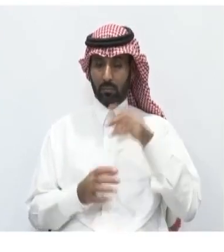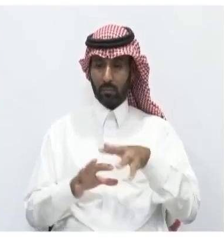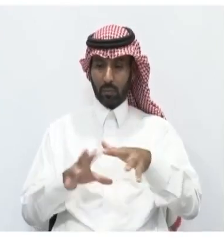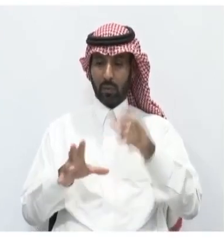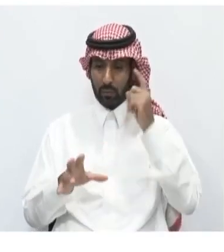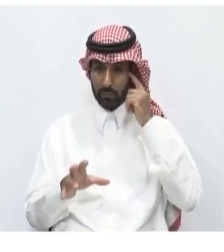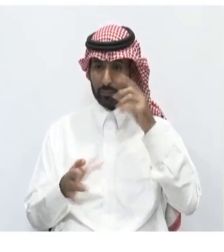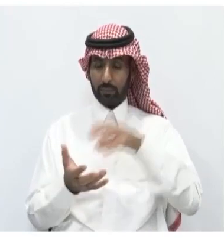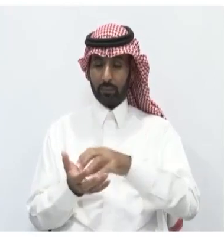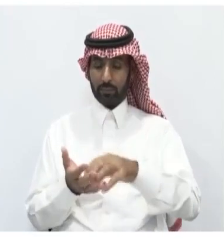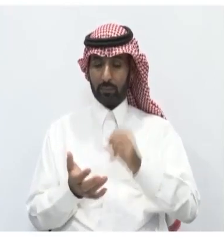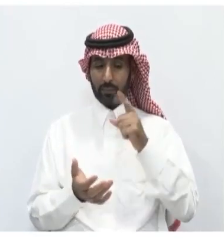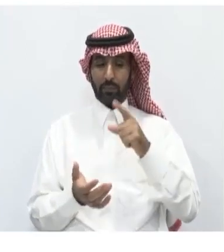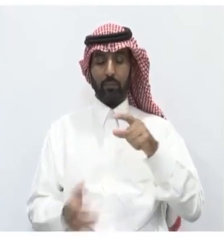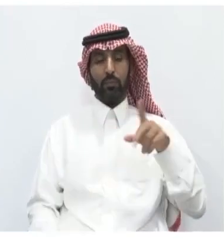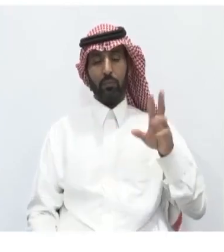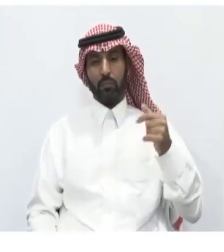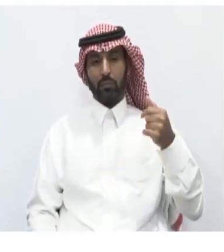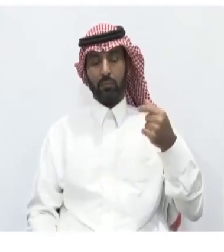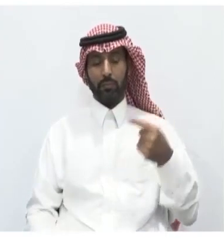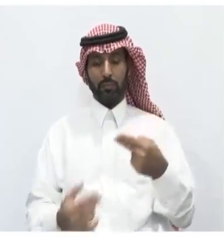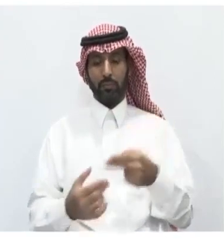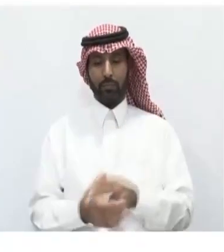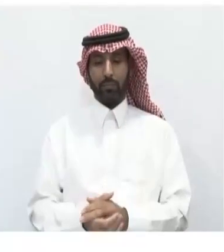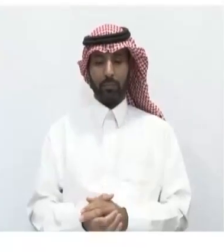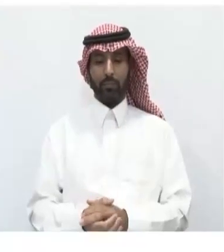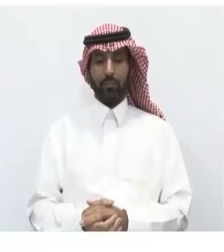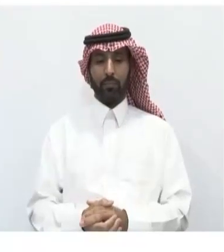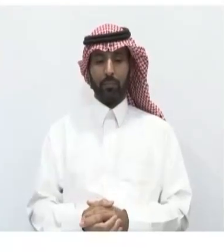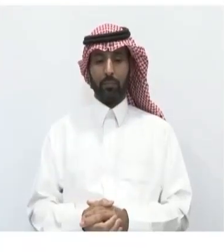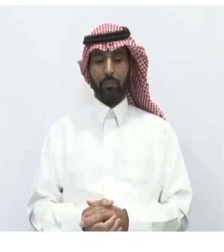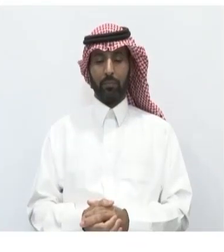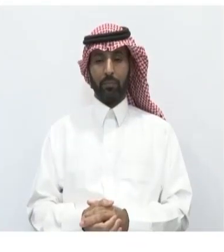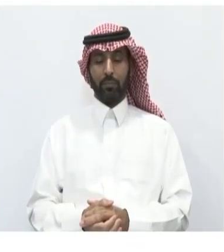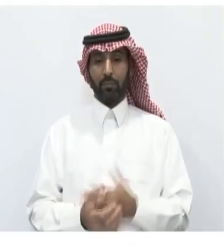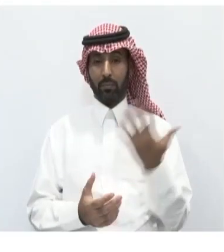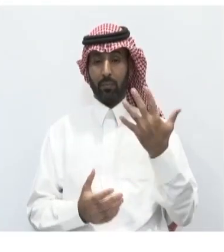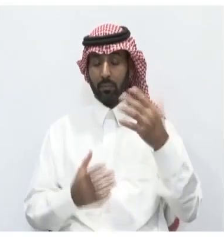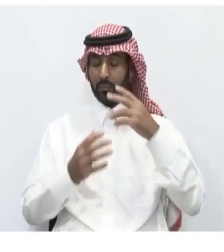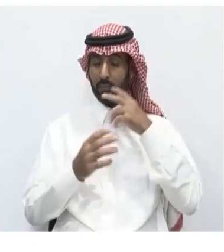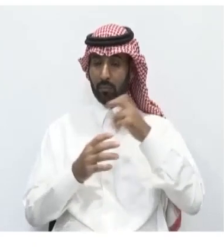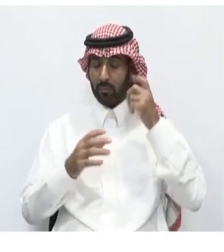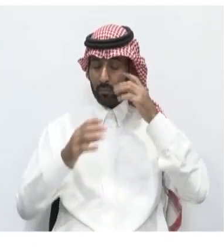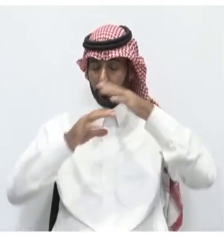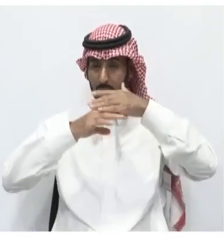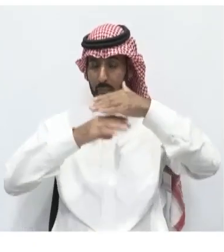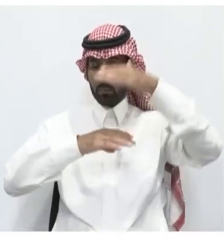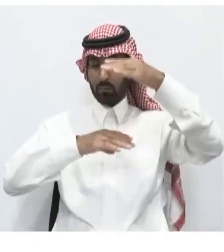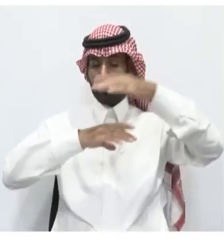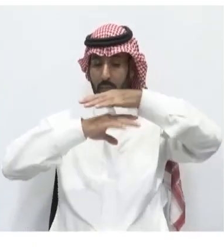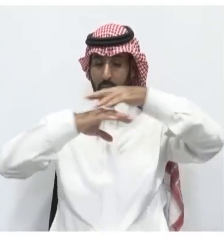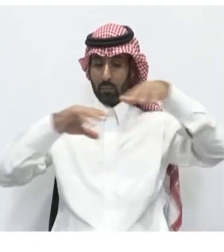Also remember to stress the first part. Here in the hotel in Brazil, the